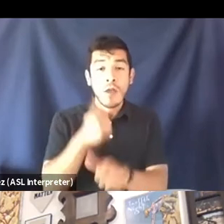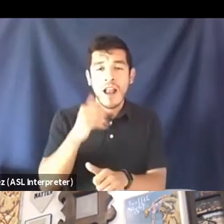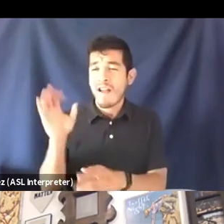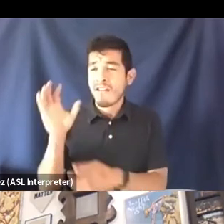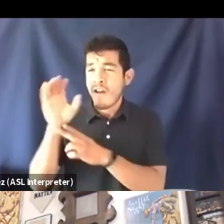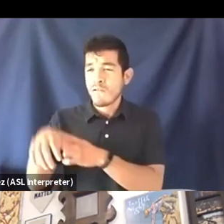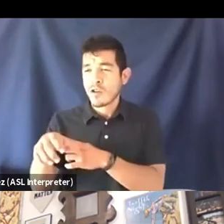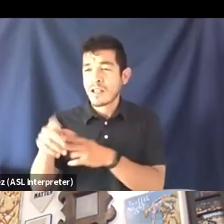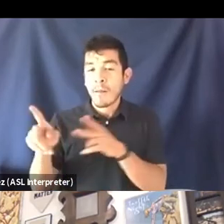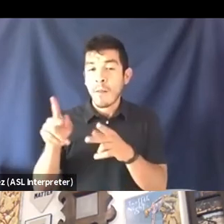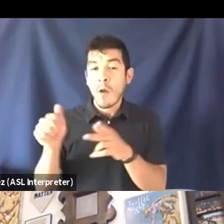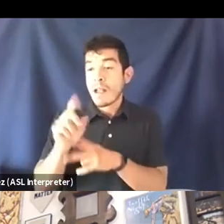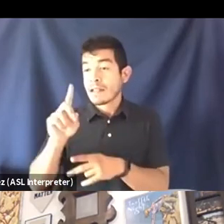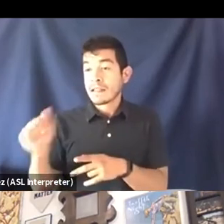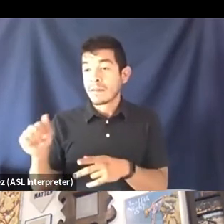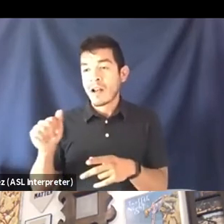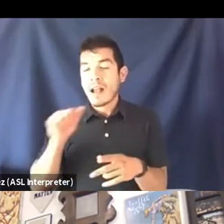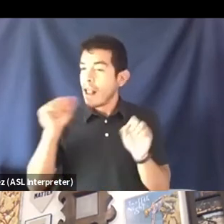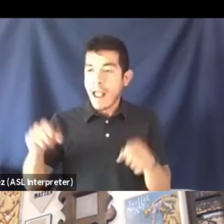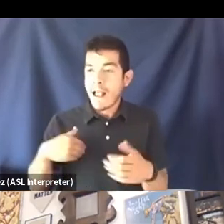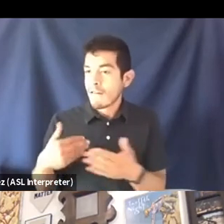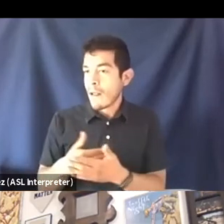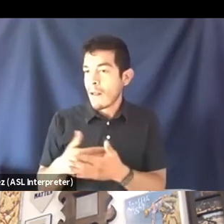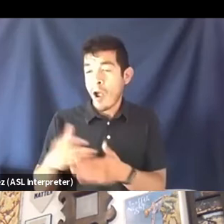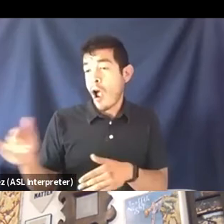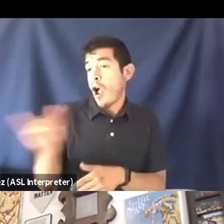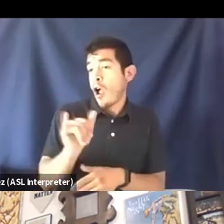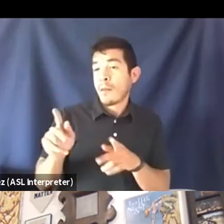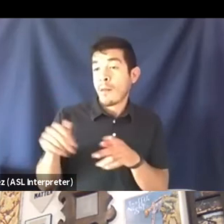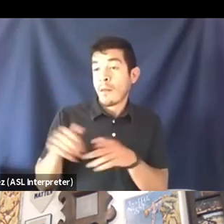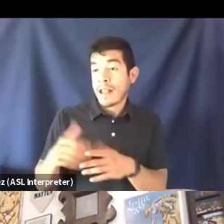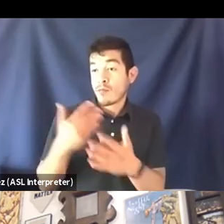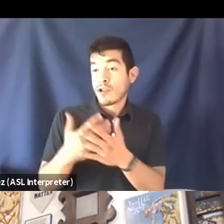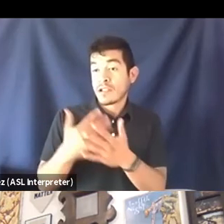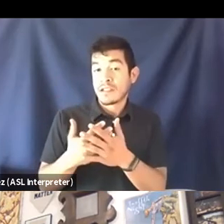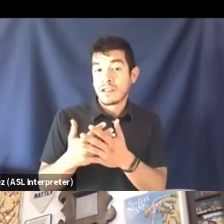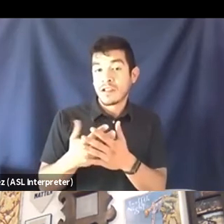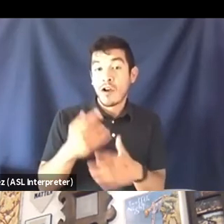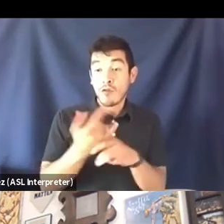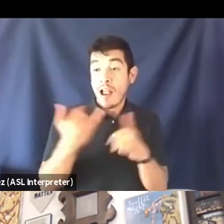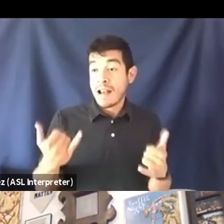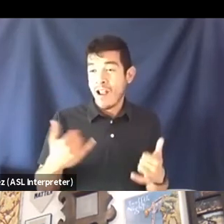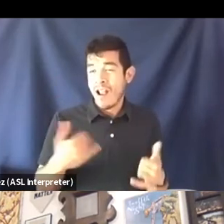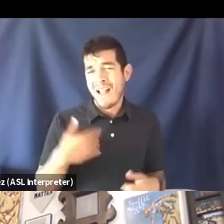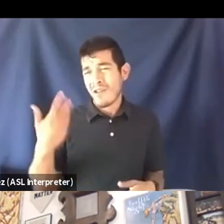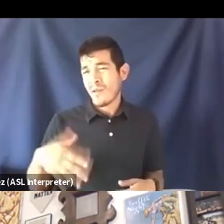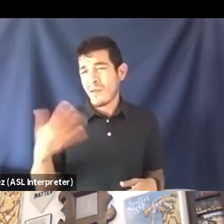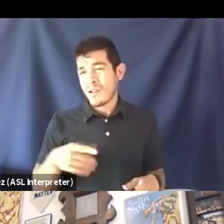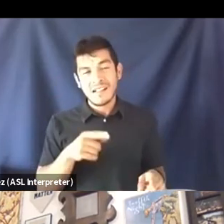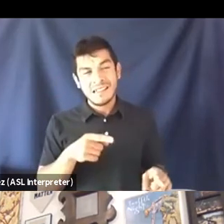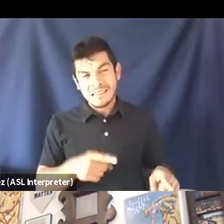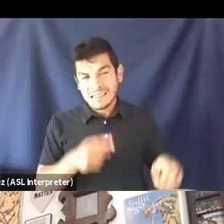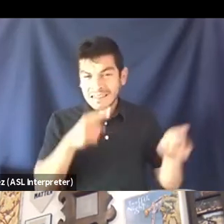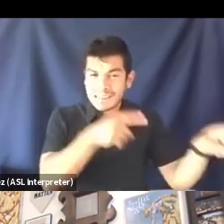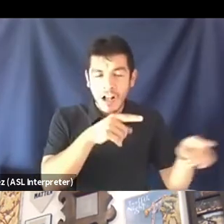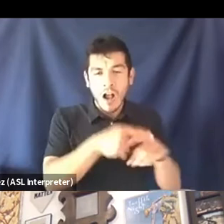of people with disabilities, as well as people in prison. I mean, there is an assault right now on the right to abortion